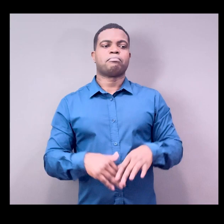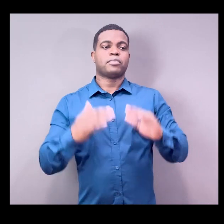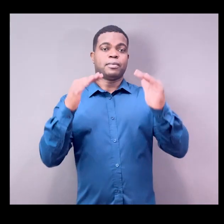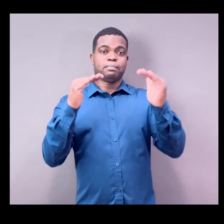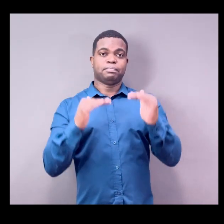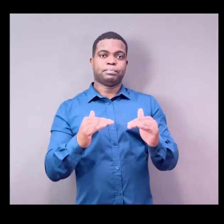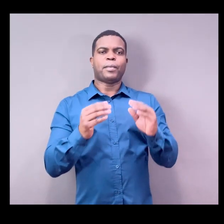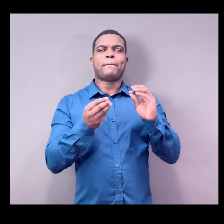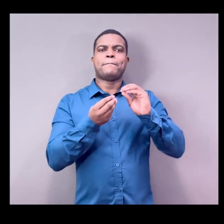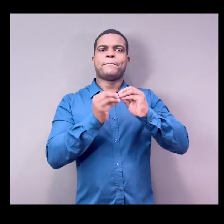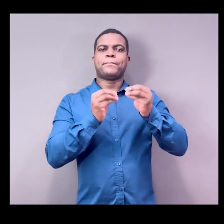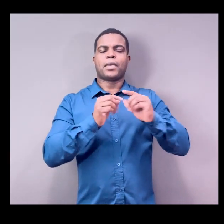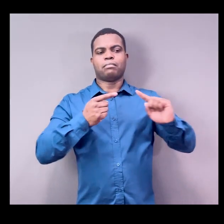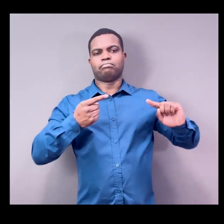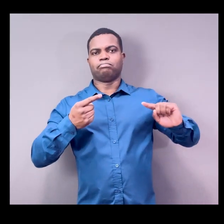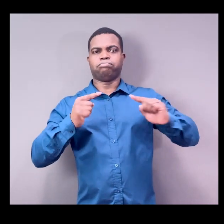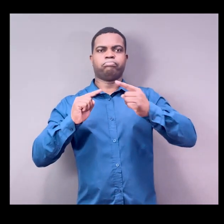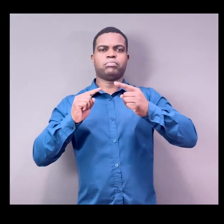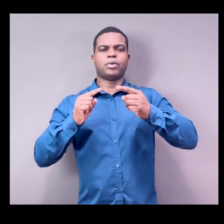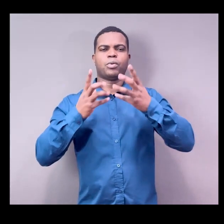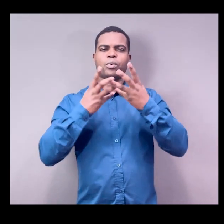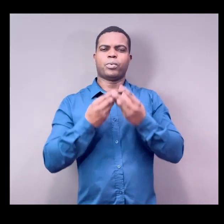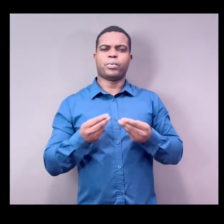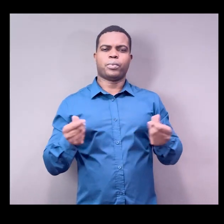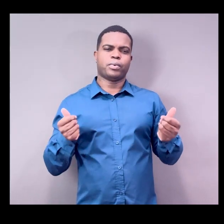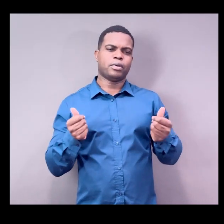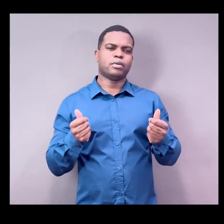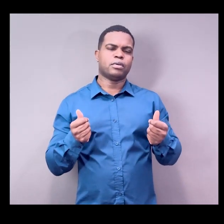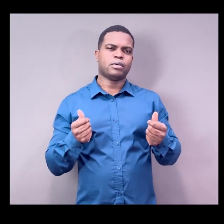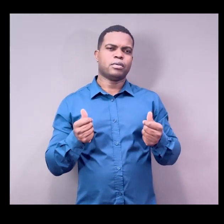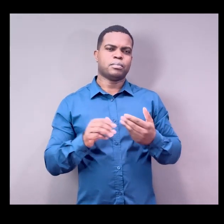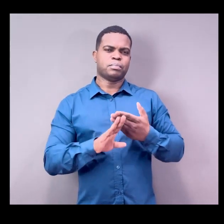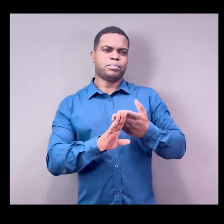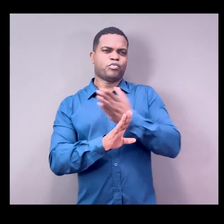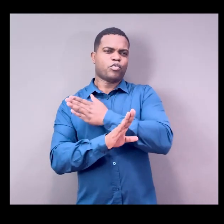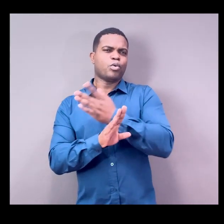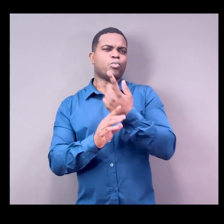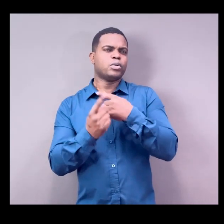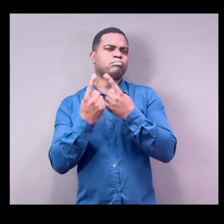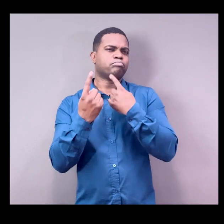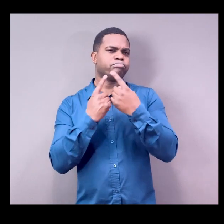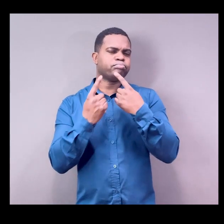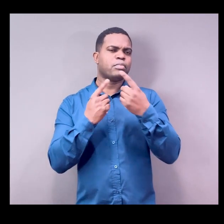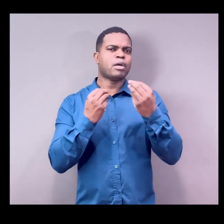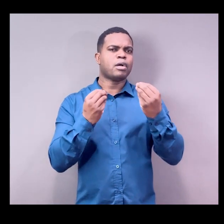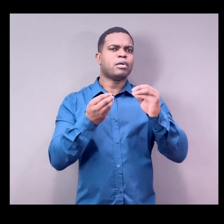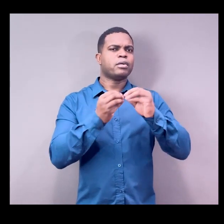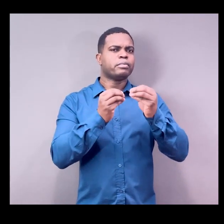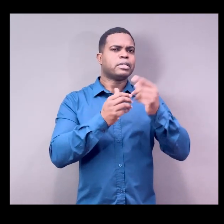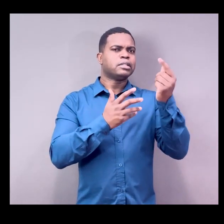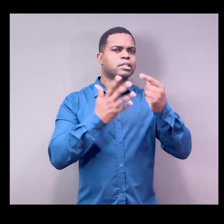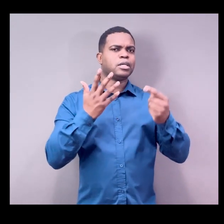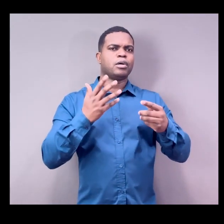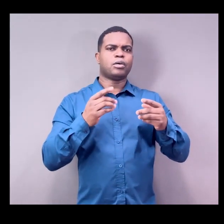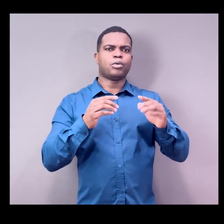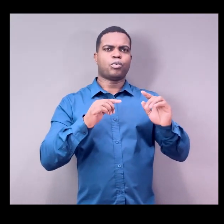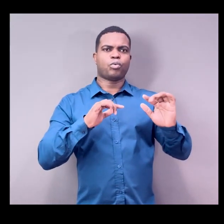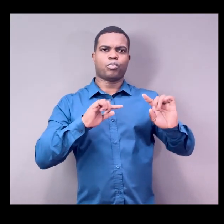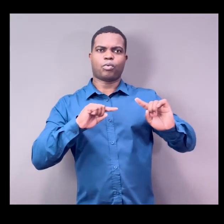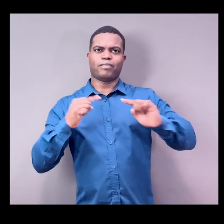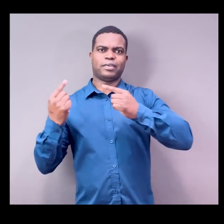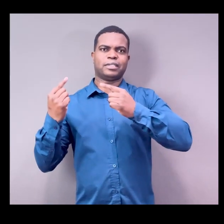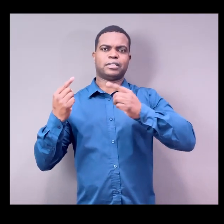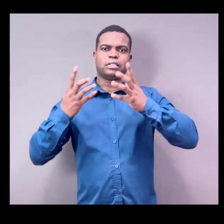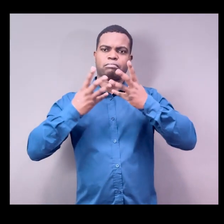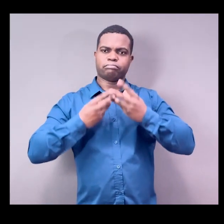So we also have conflict resolution. We have talked about conflict resolution before, but we still